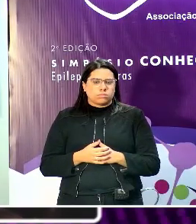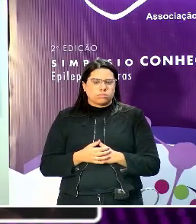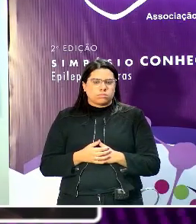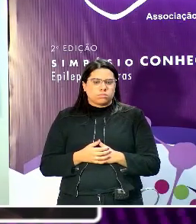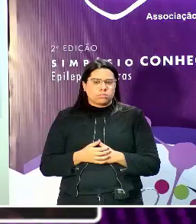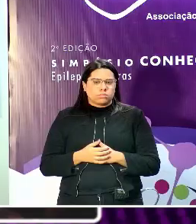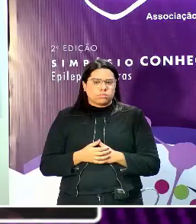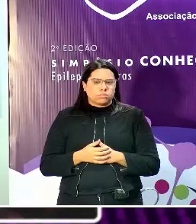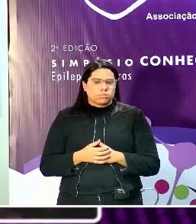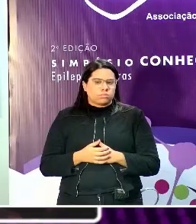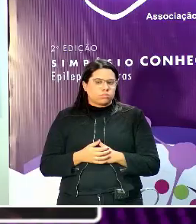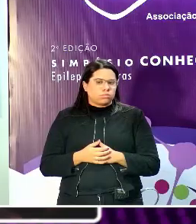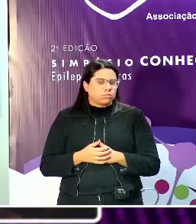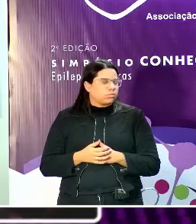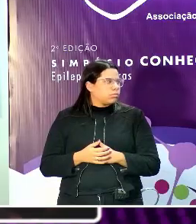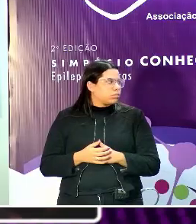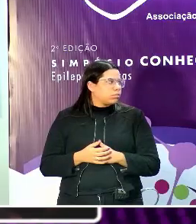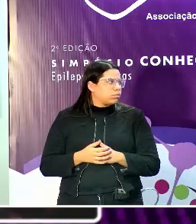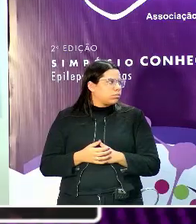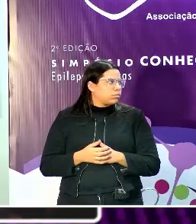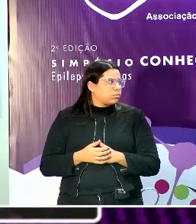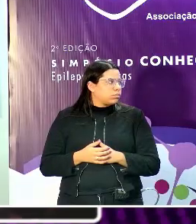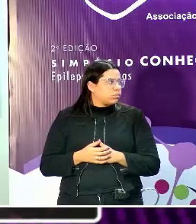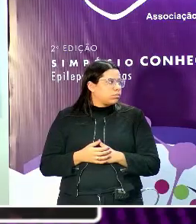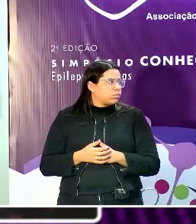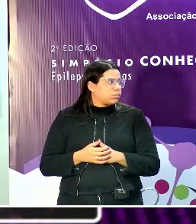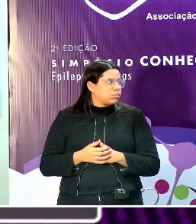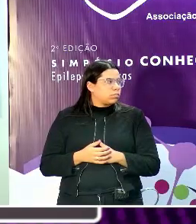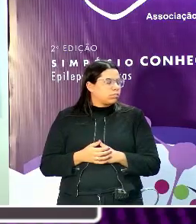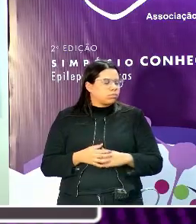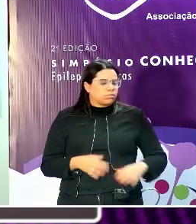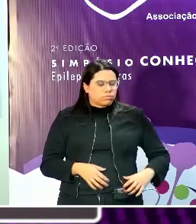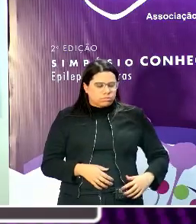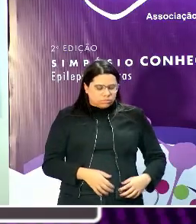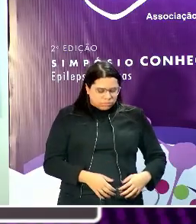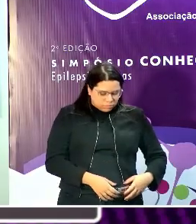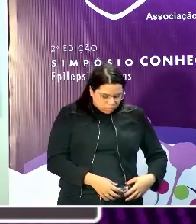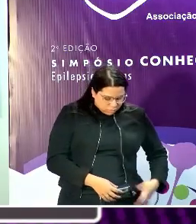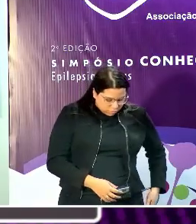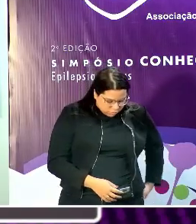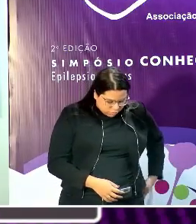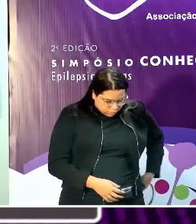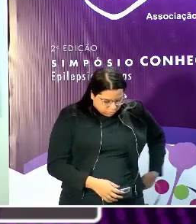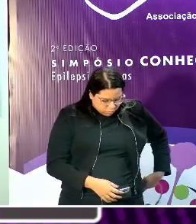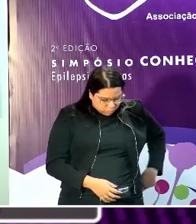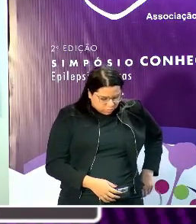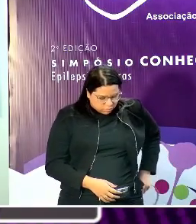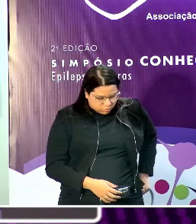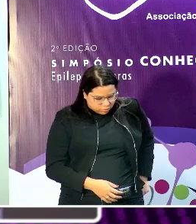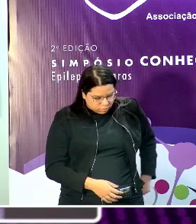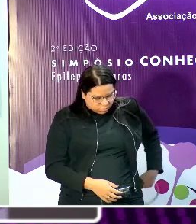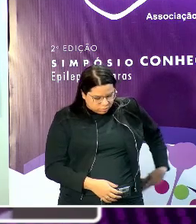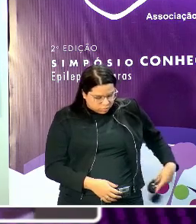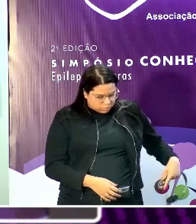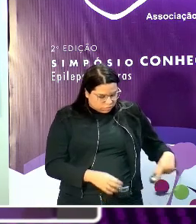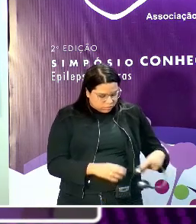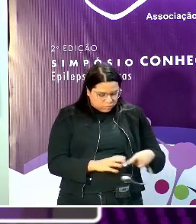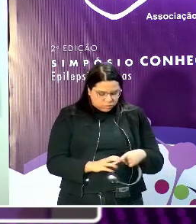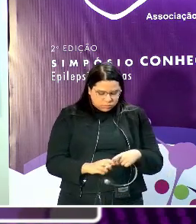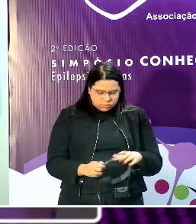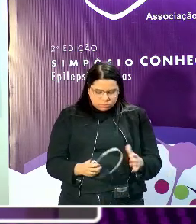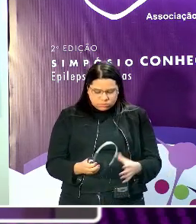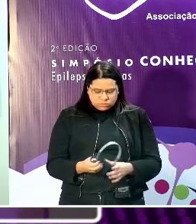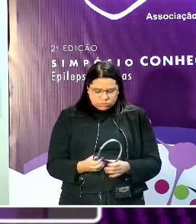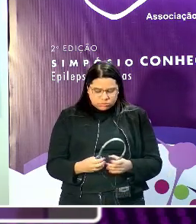This is the... Yeah. All right. Thanks very much for inviting me to speak today. I come from Praxis